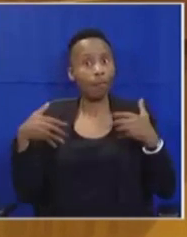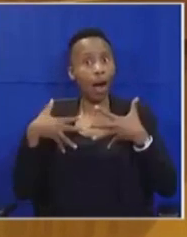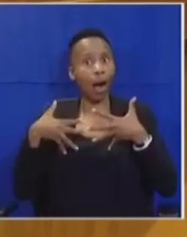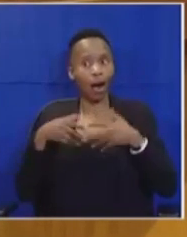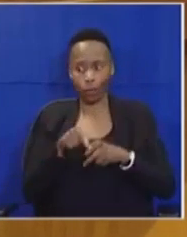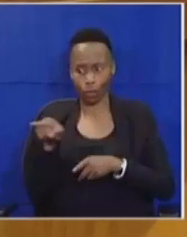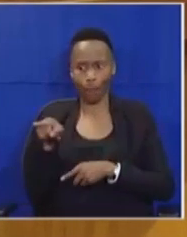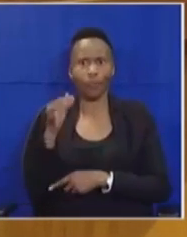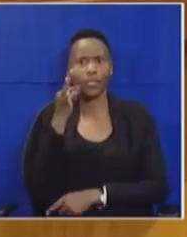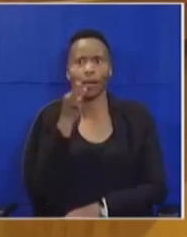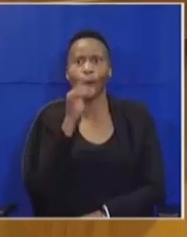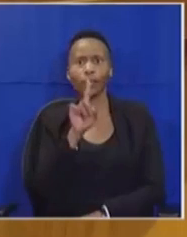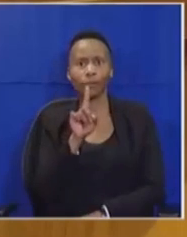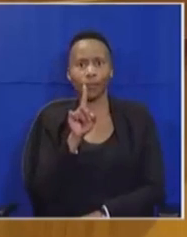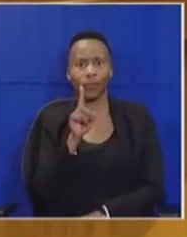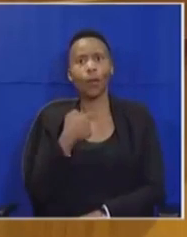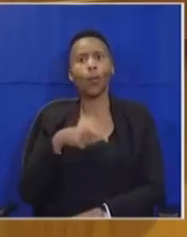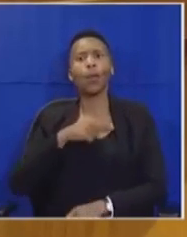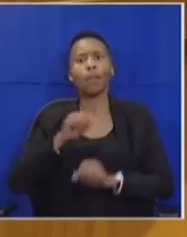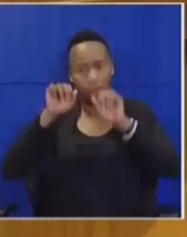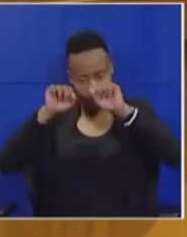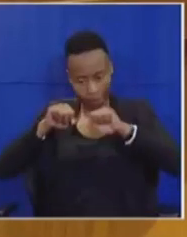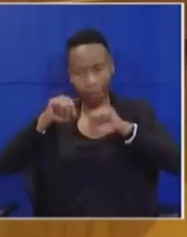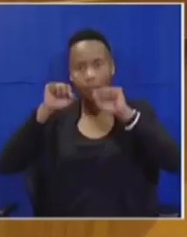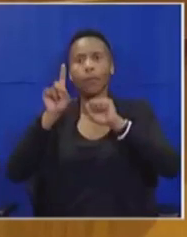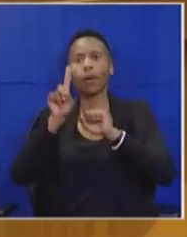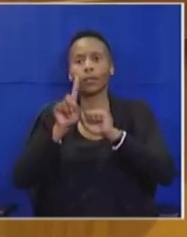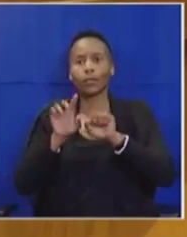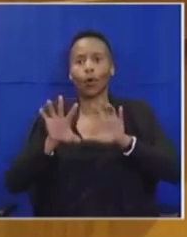say, we acknowledge that colonialism